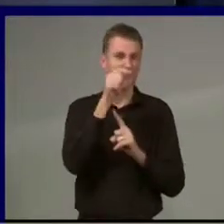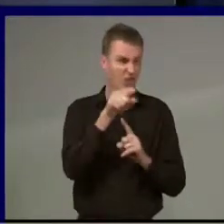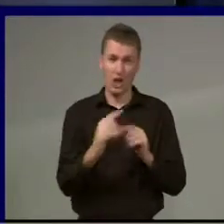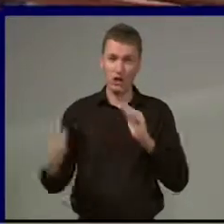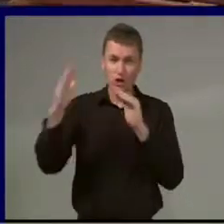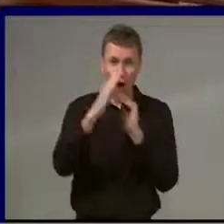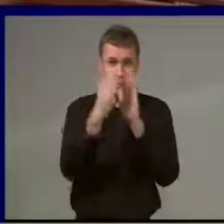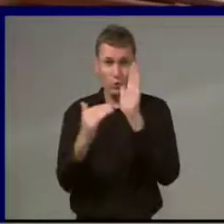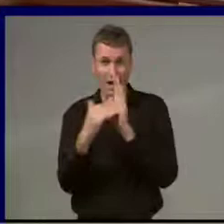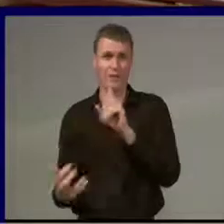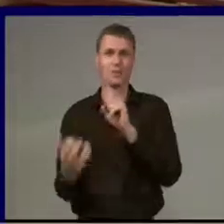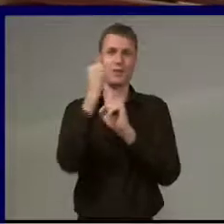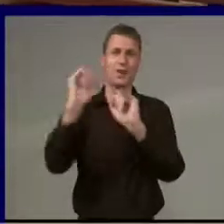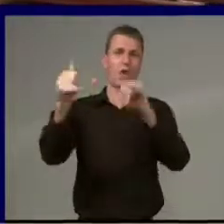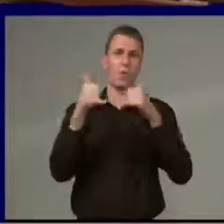forte.